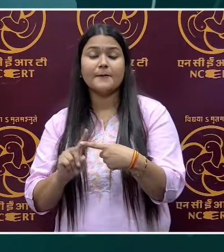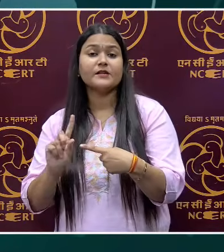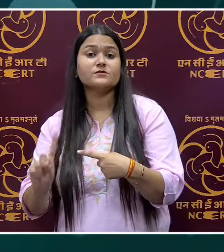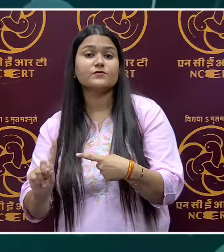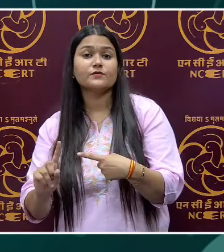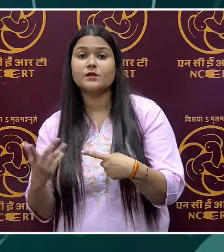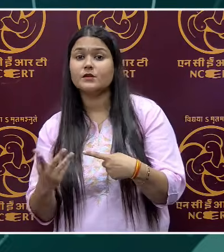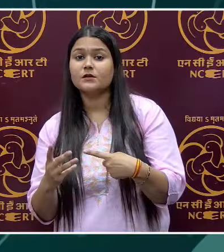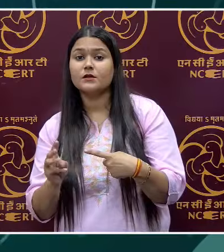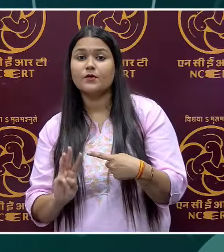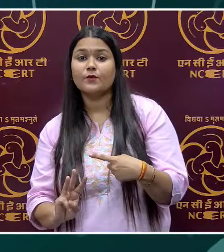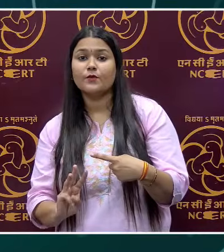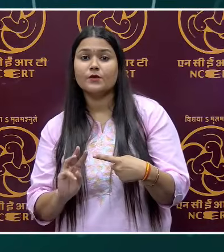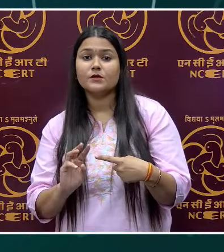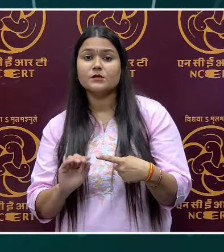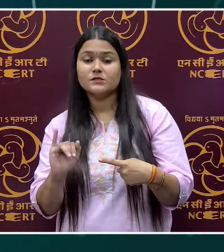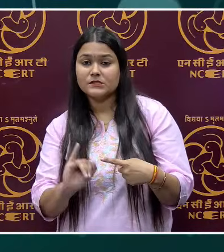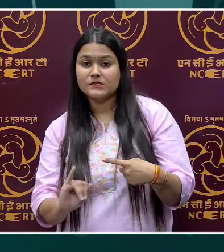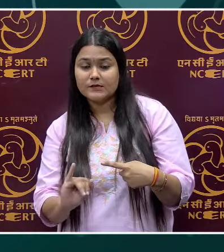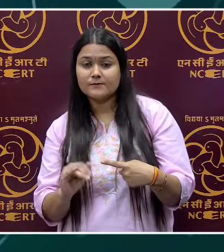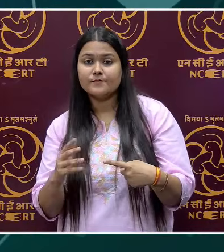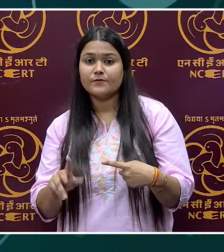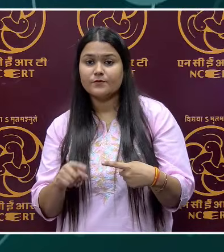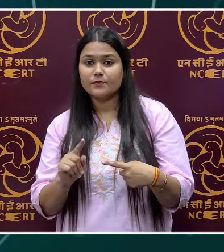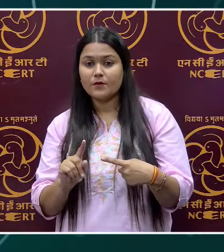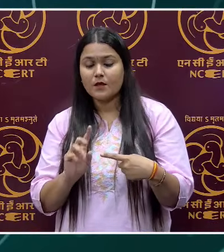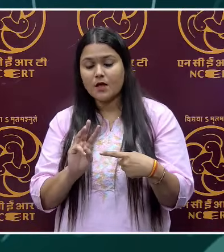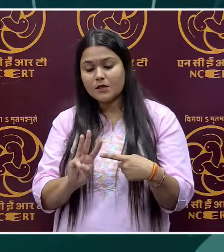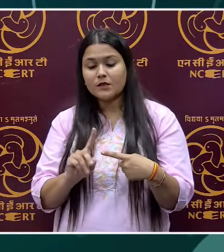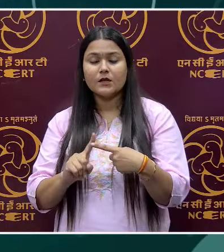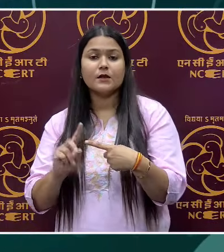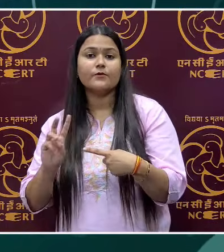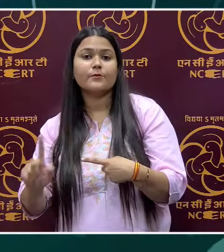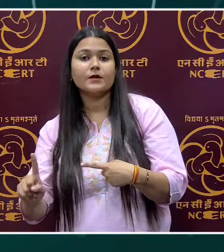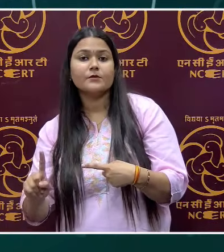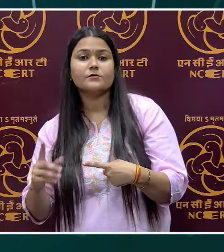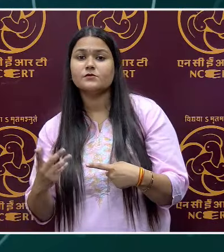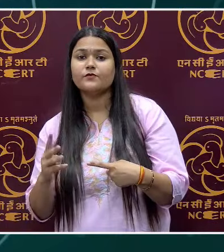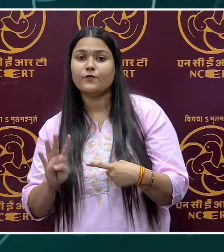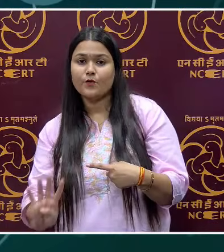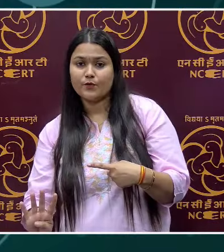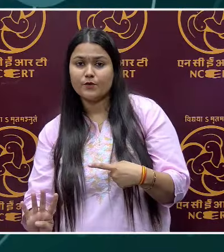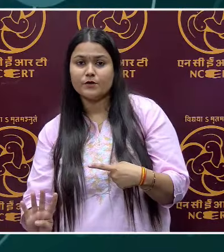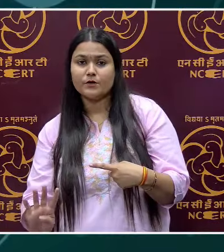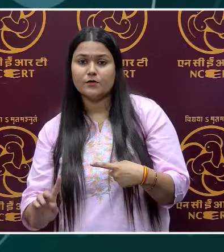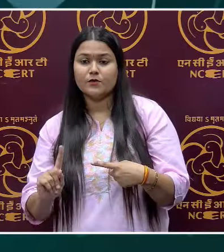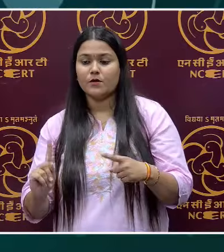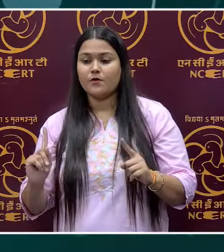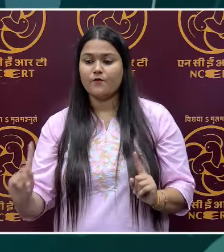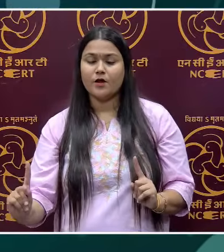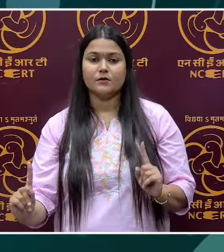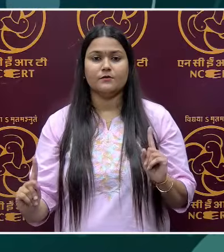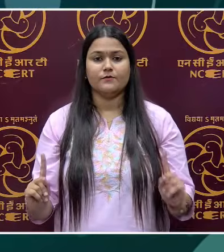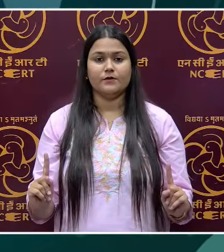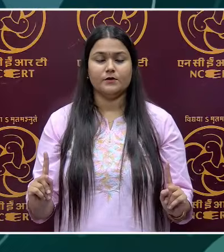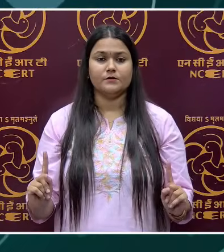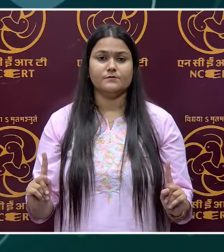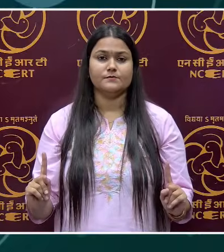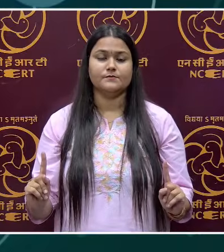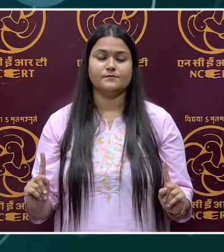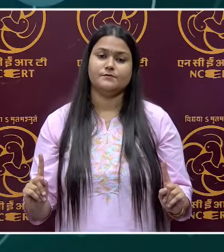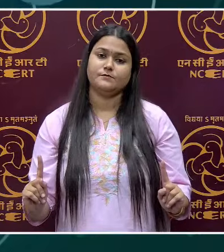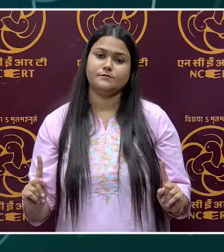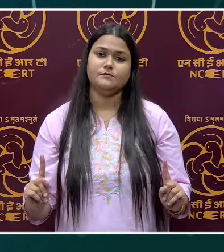numbers, 3 plus 3, that is 6, then we will add 3 plus 1, that is 4, and we will write it here, and 1